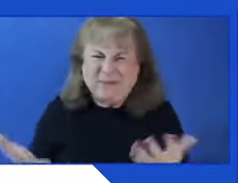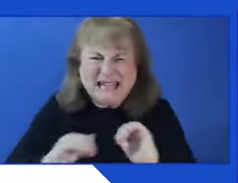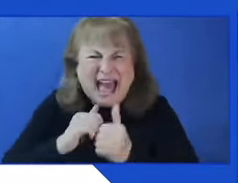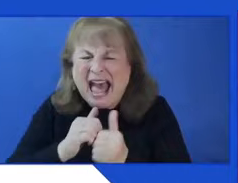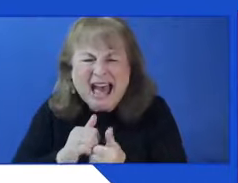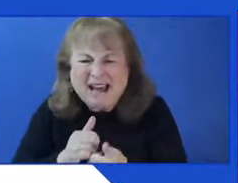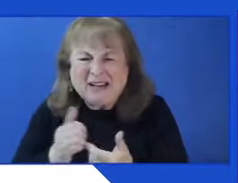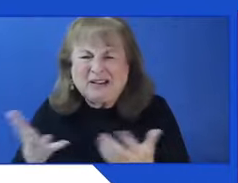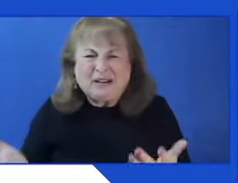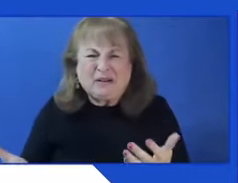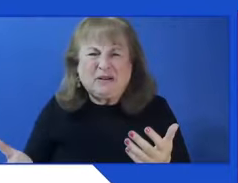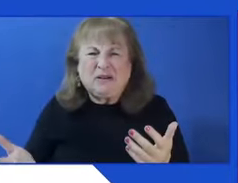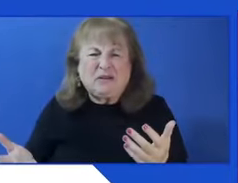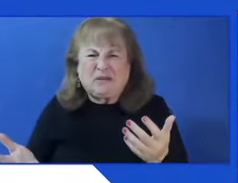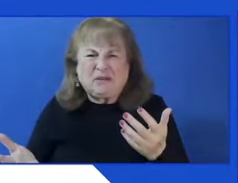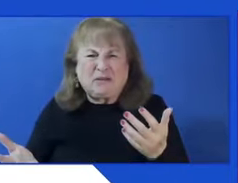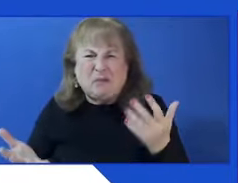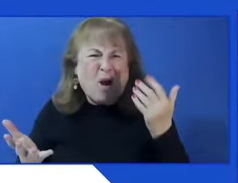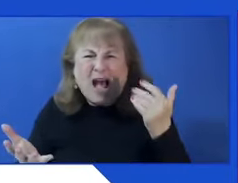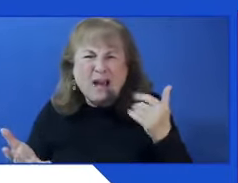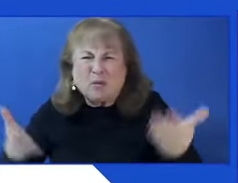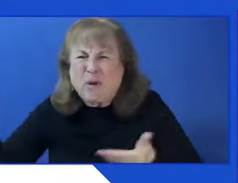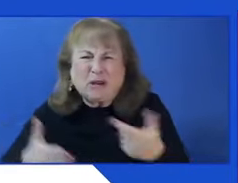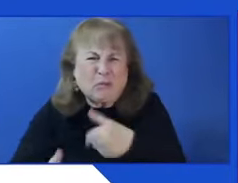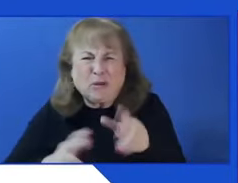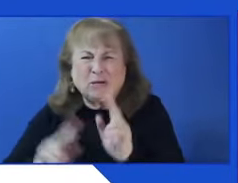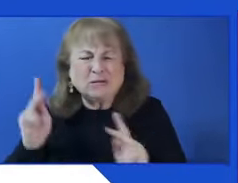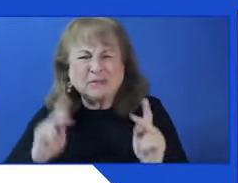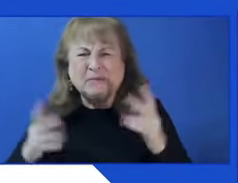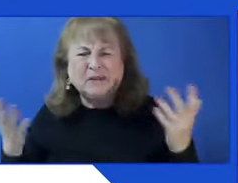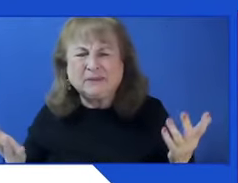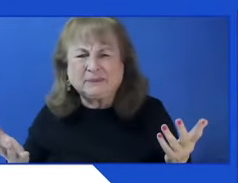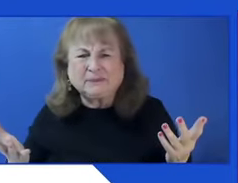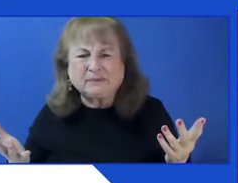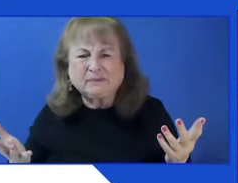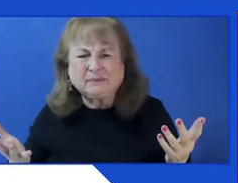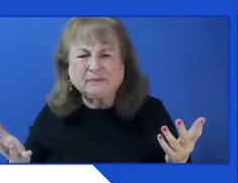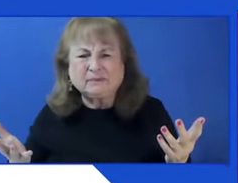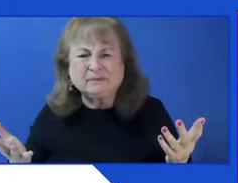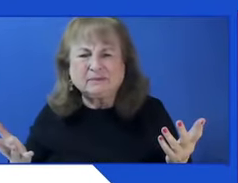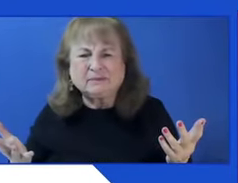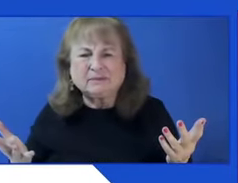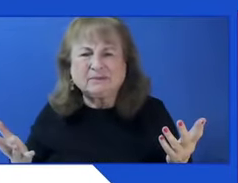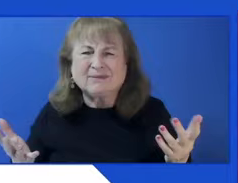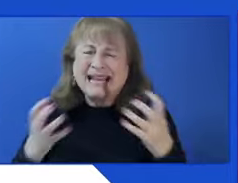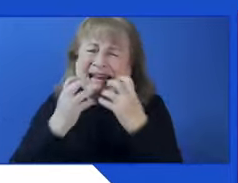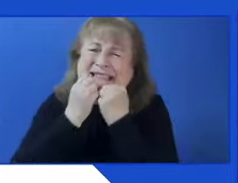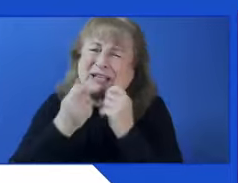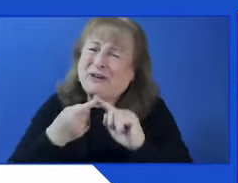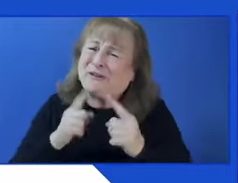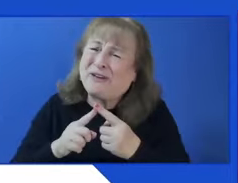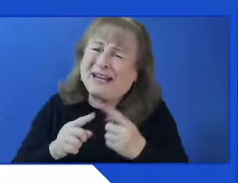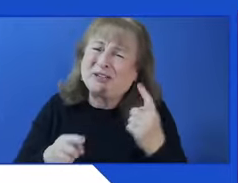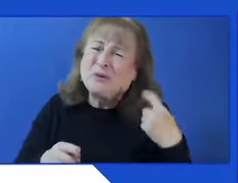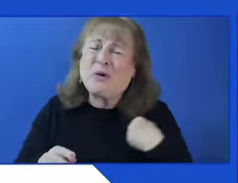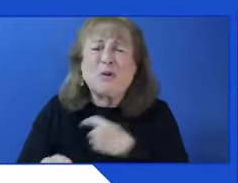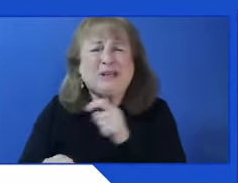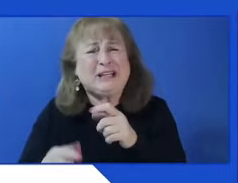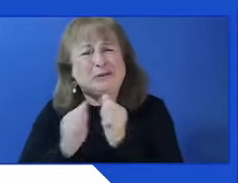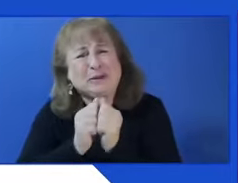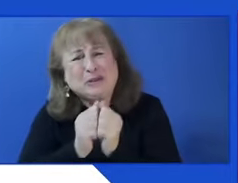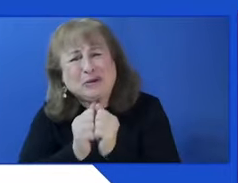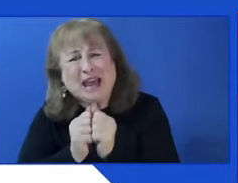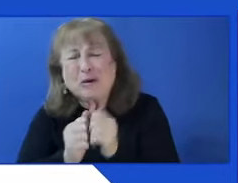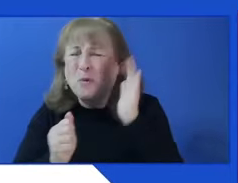rapists of our girls. And dear friends, we together will